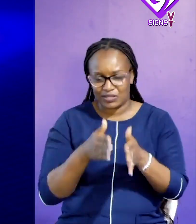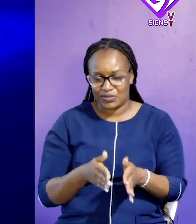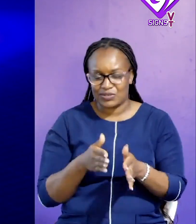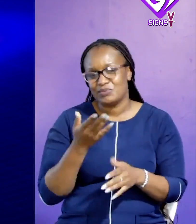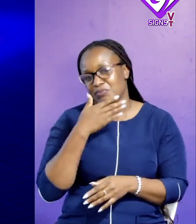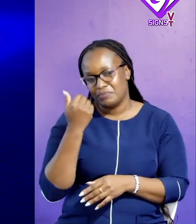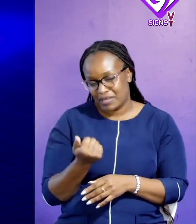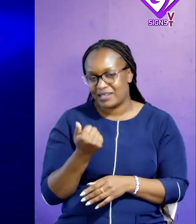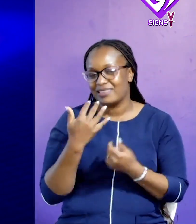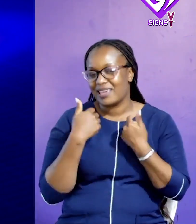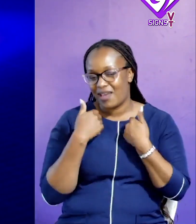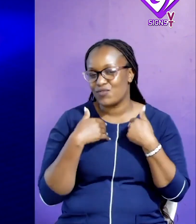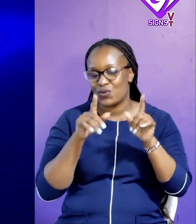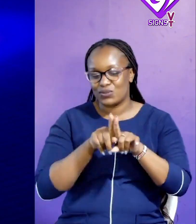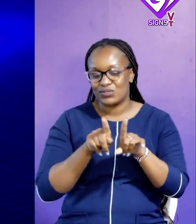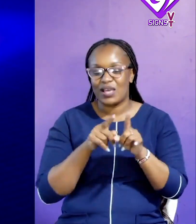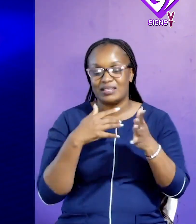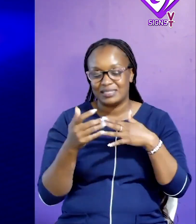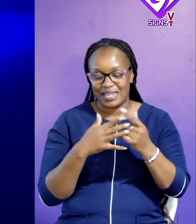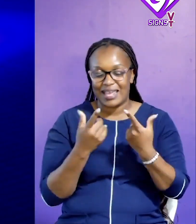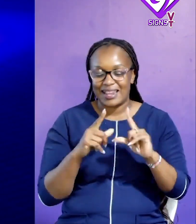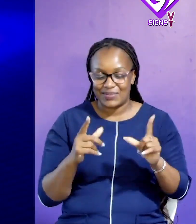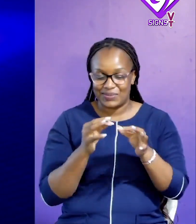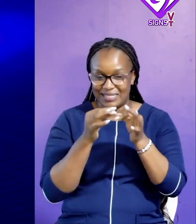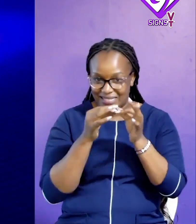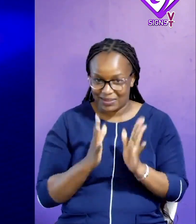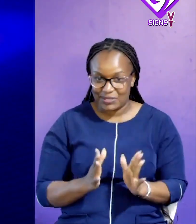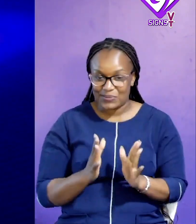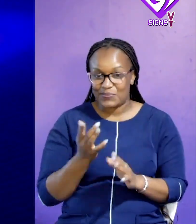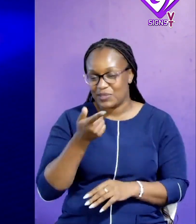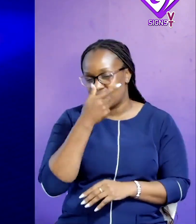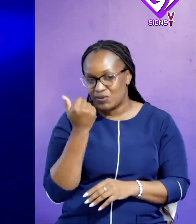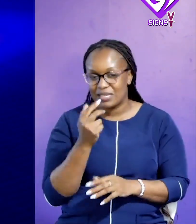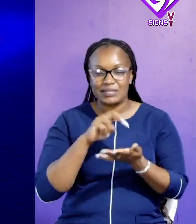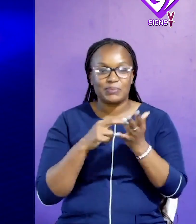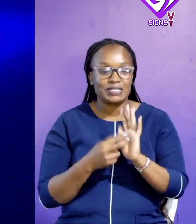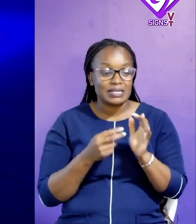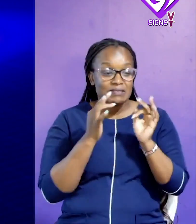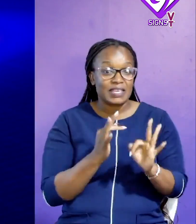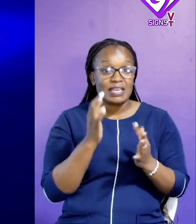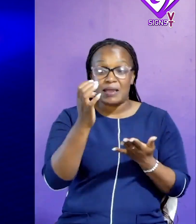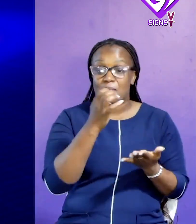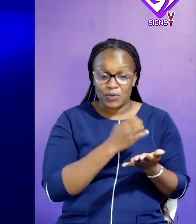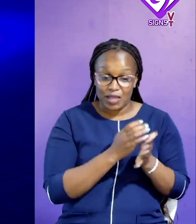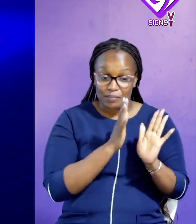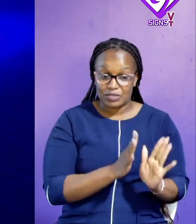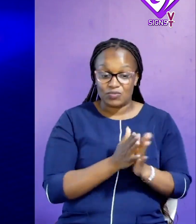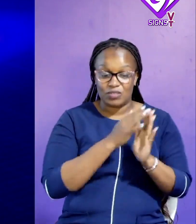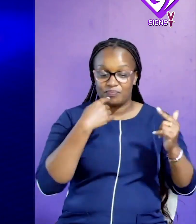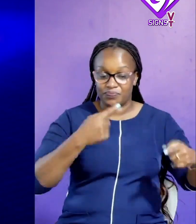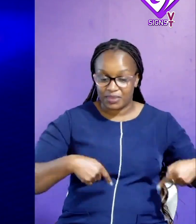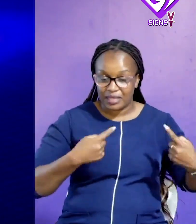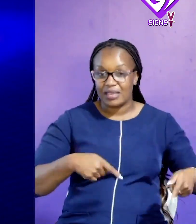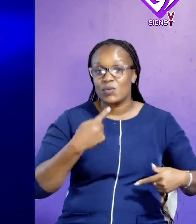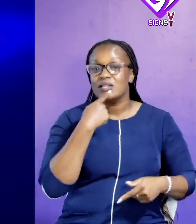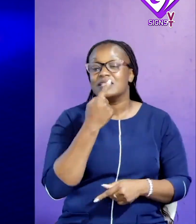tu waweke sign interpreter, because at the end of the day, it means that if they employ a person on wheelchair, they will tell you,